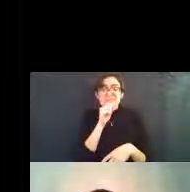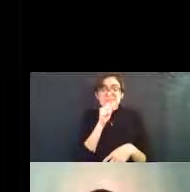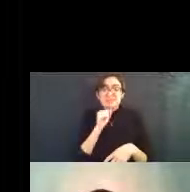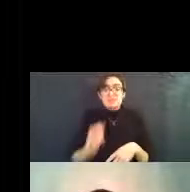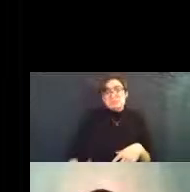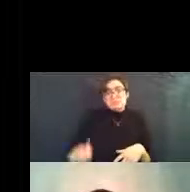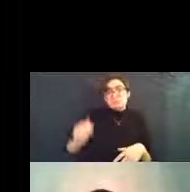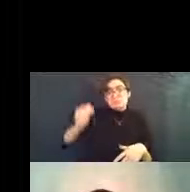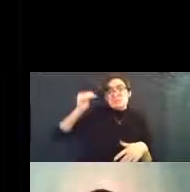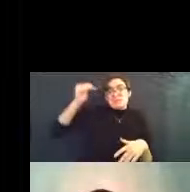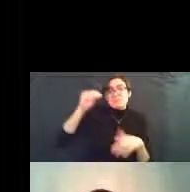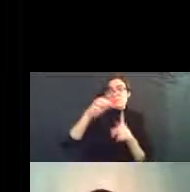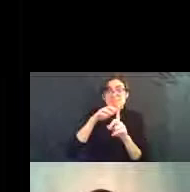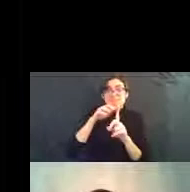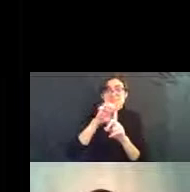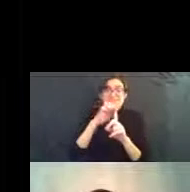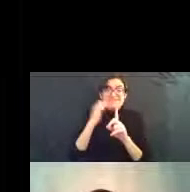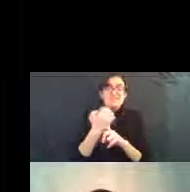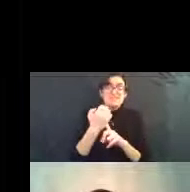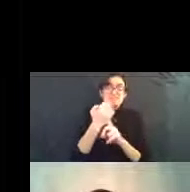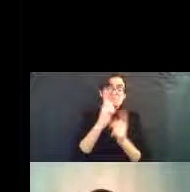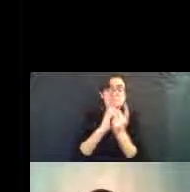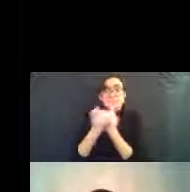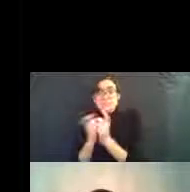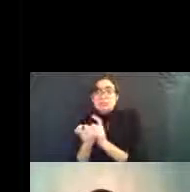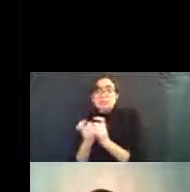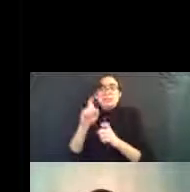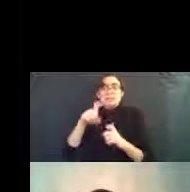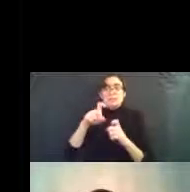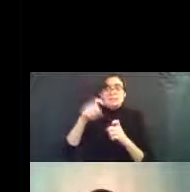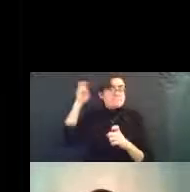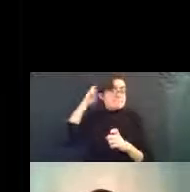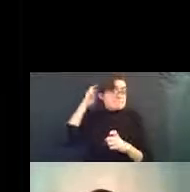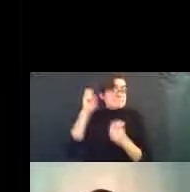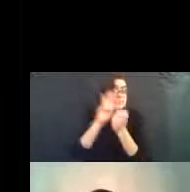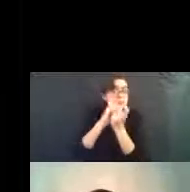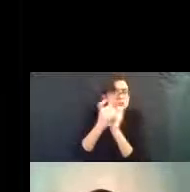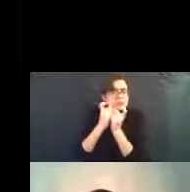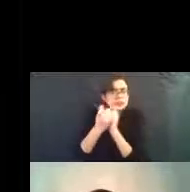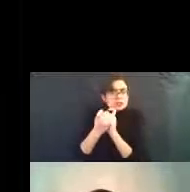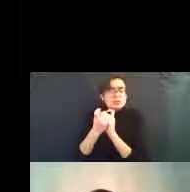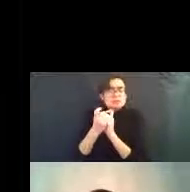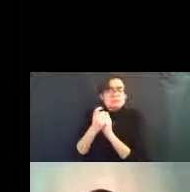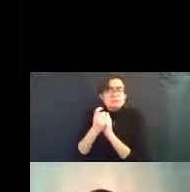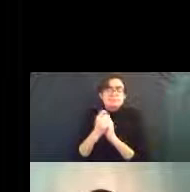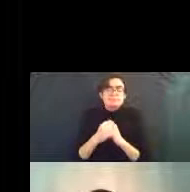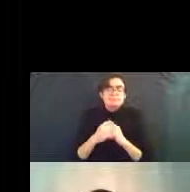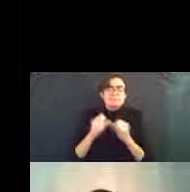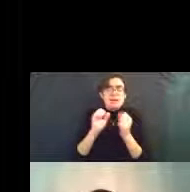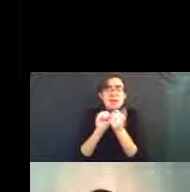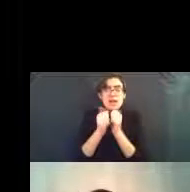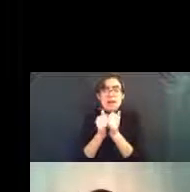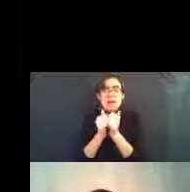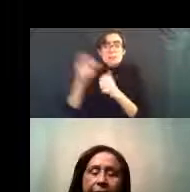in, they need to make adjustments accordingly so that you can keep up your response to sound and